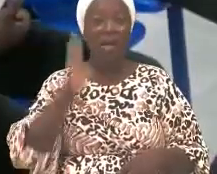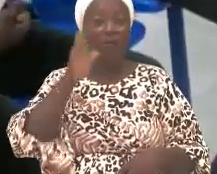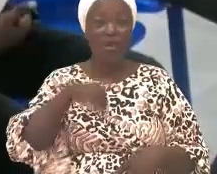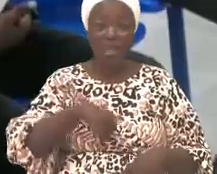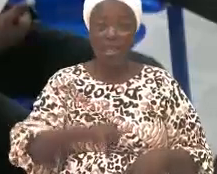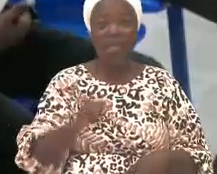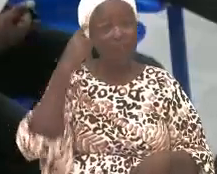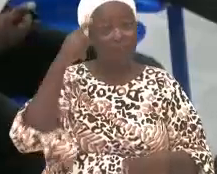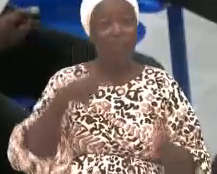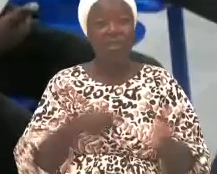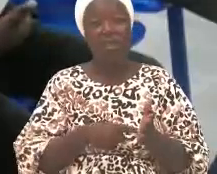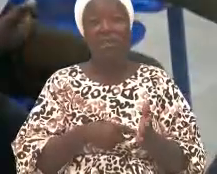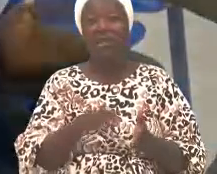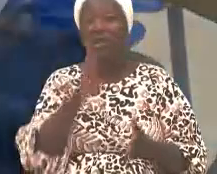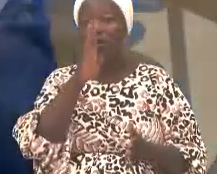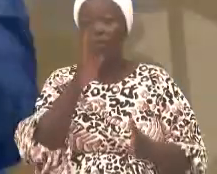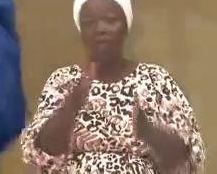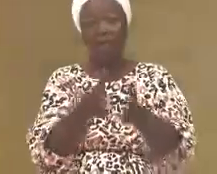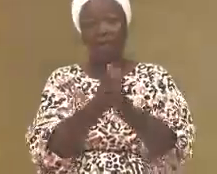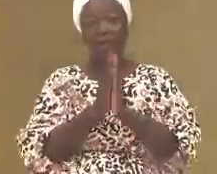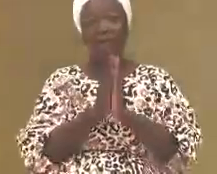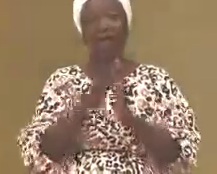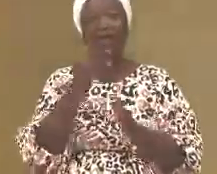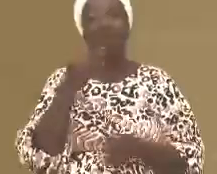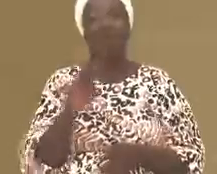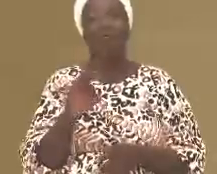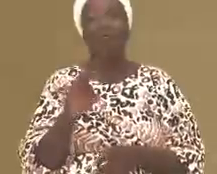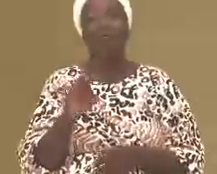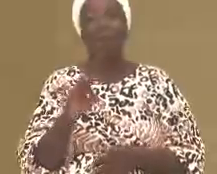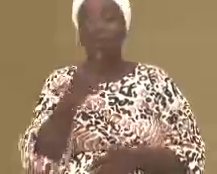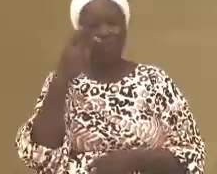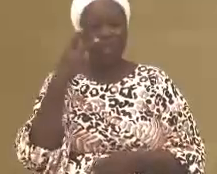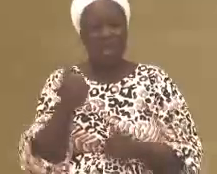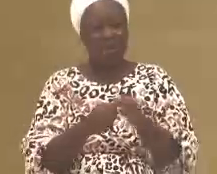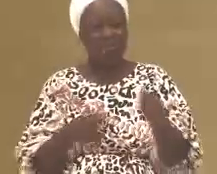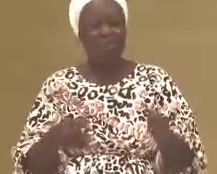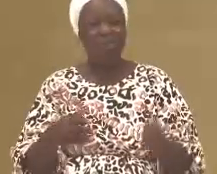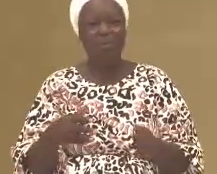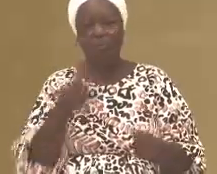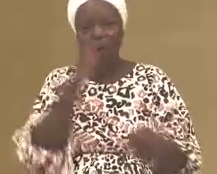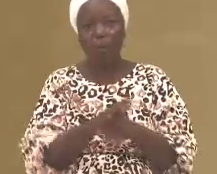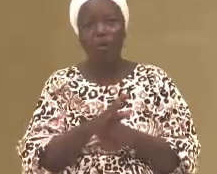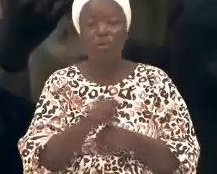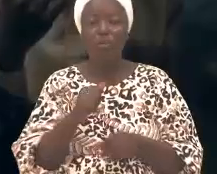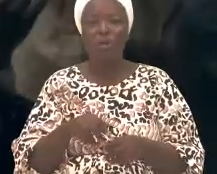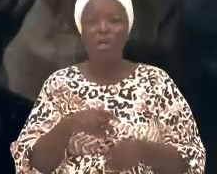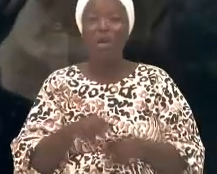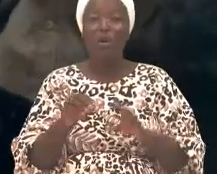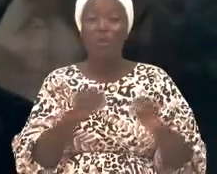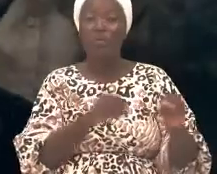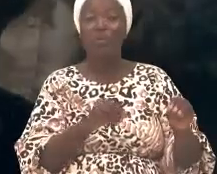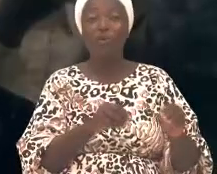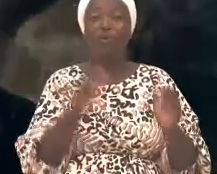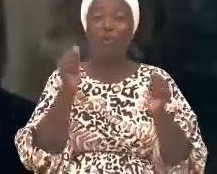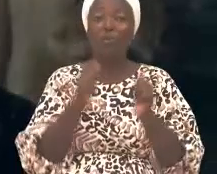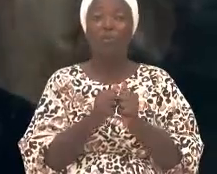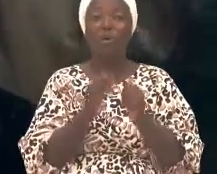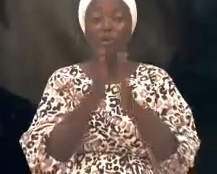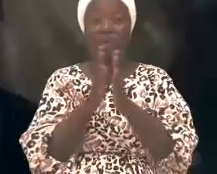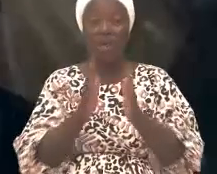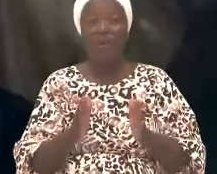this be inquired of. You see, every promise we attract to our lives by prayer. Every prophecy